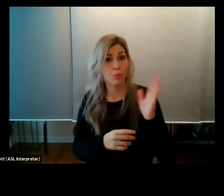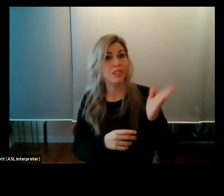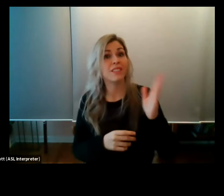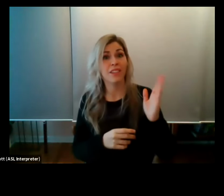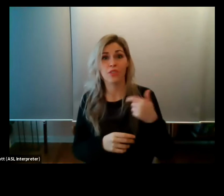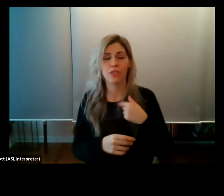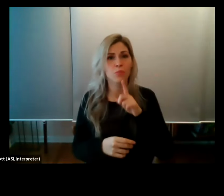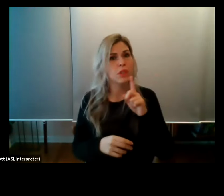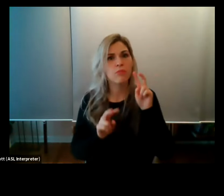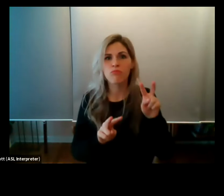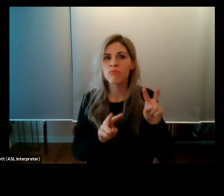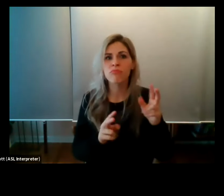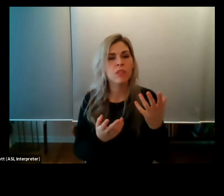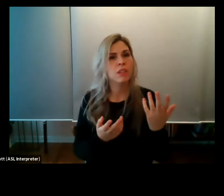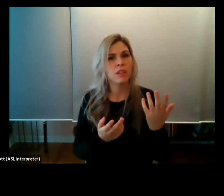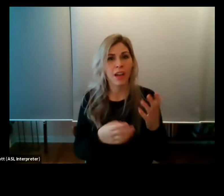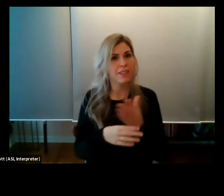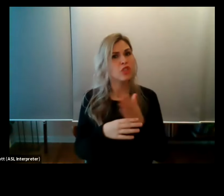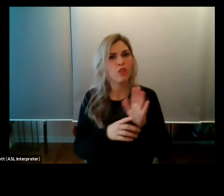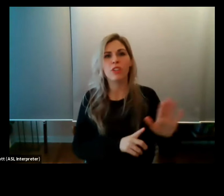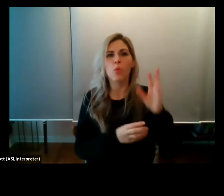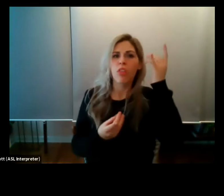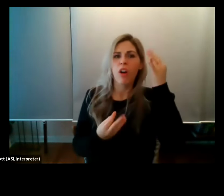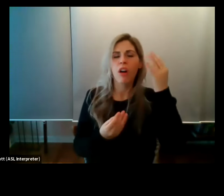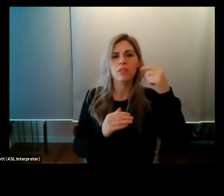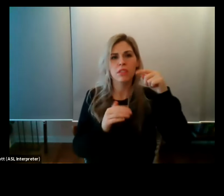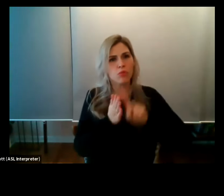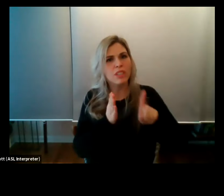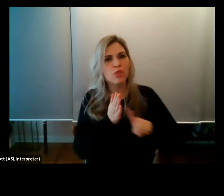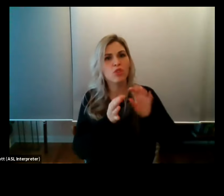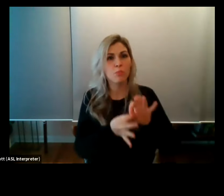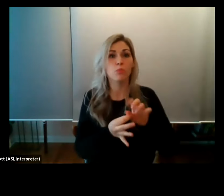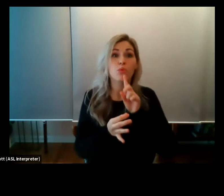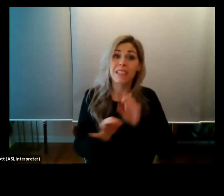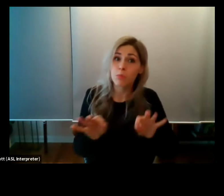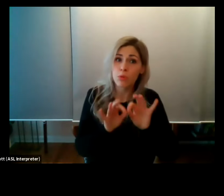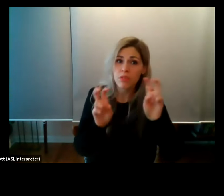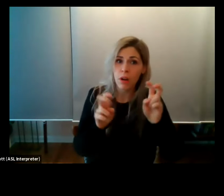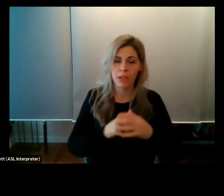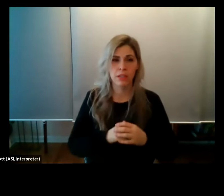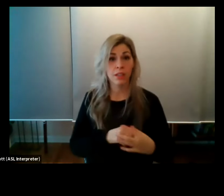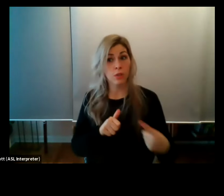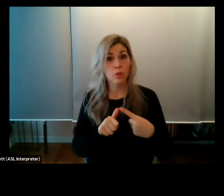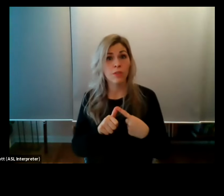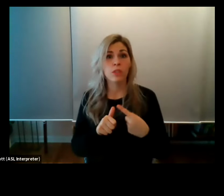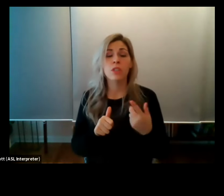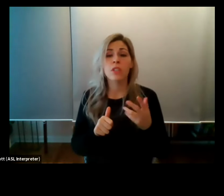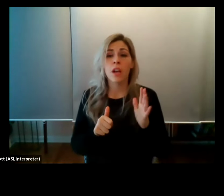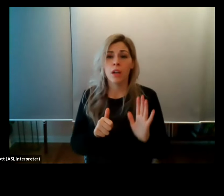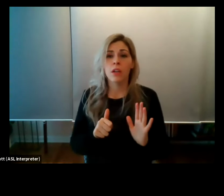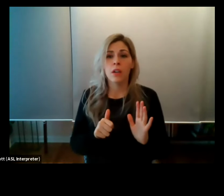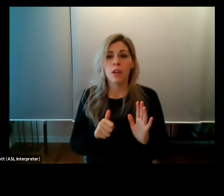presentations and sharing their thoughts about this very important topic. I would like to start from